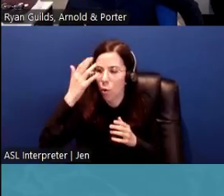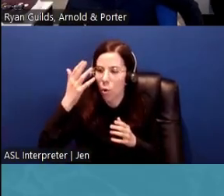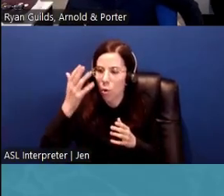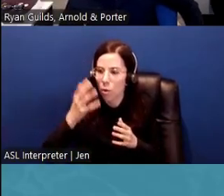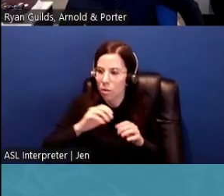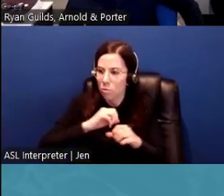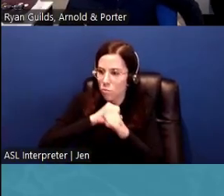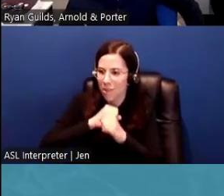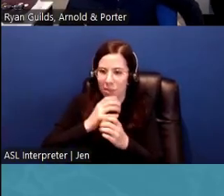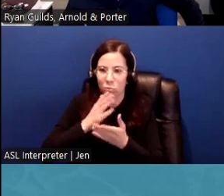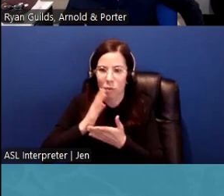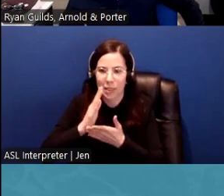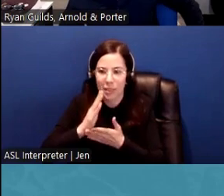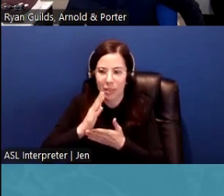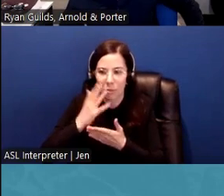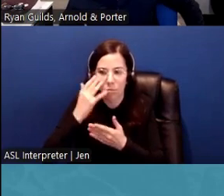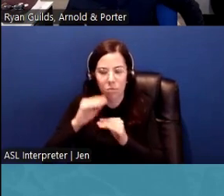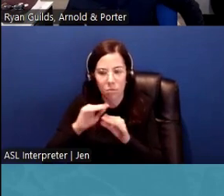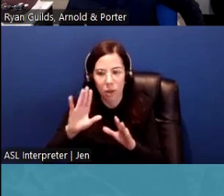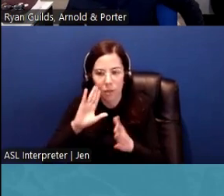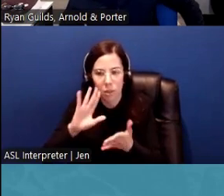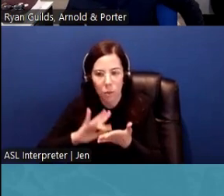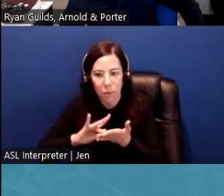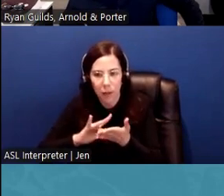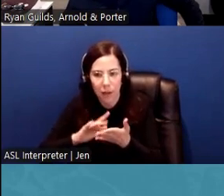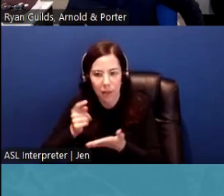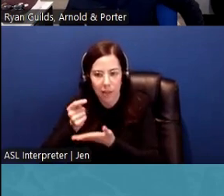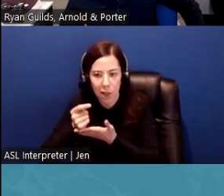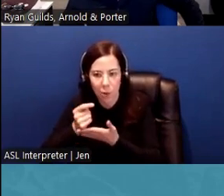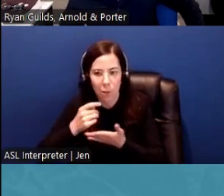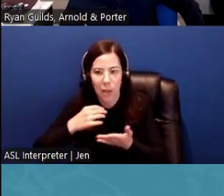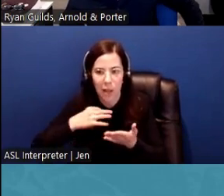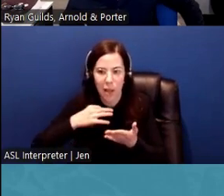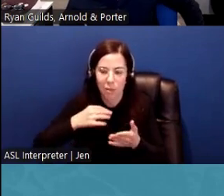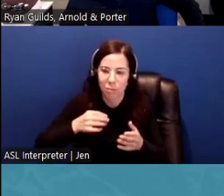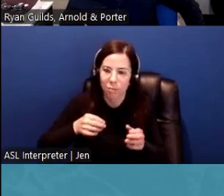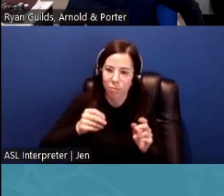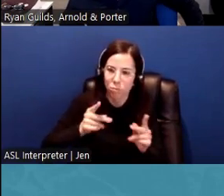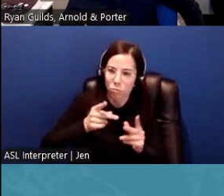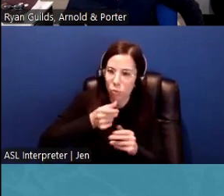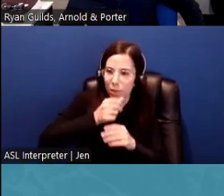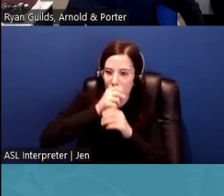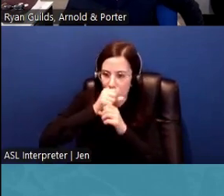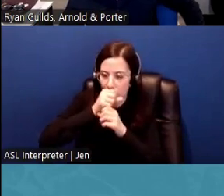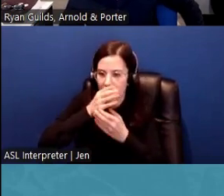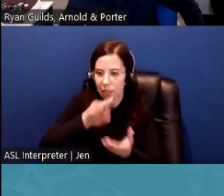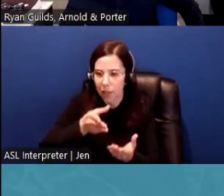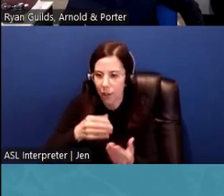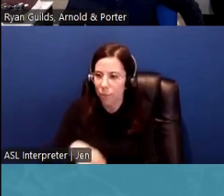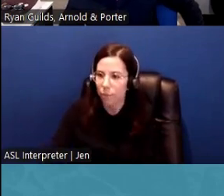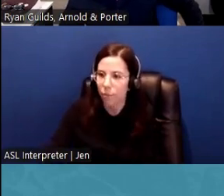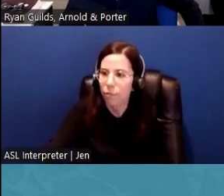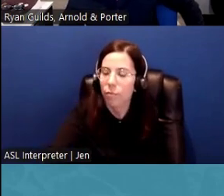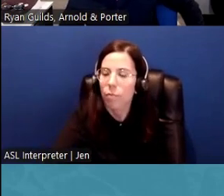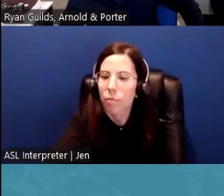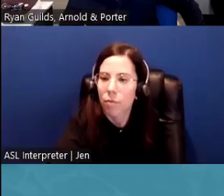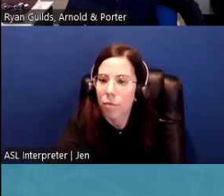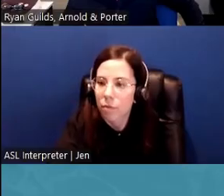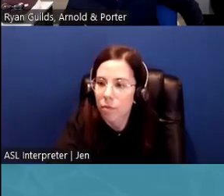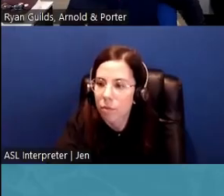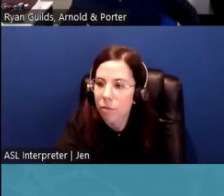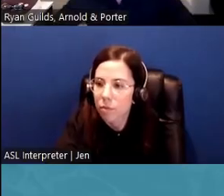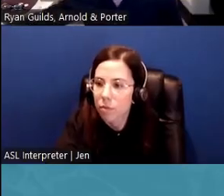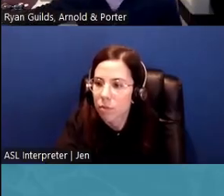protect those rights, because obviously there are going to be medical and therapy privileges and privacy issues that may attach there. so much